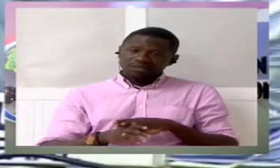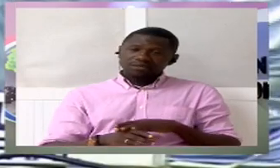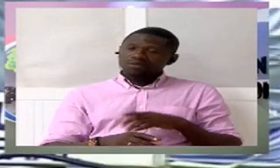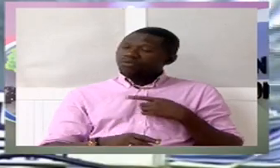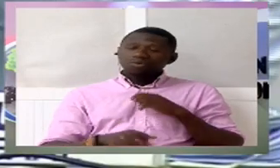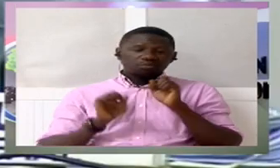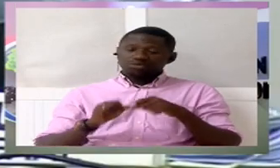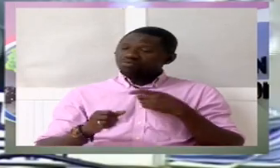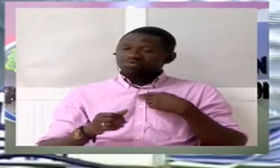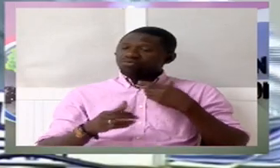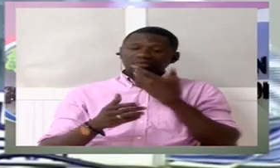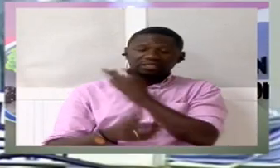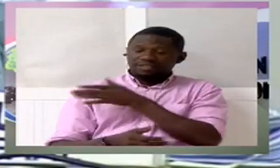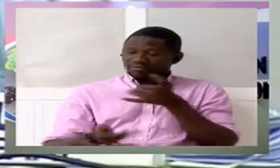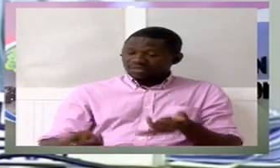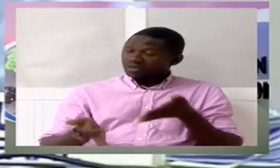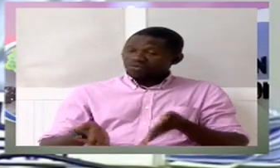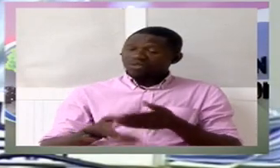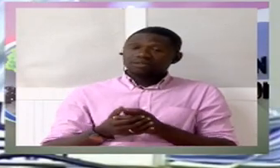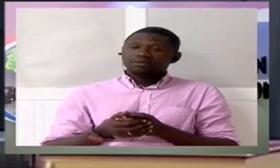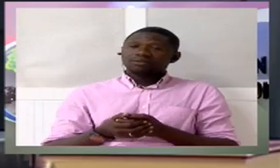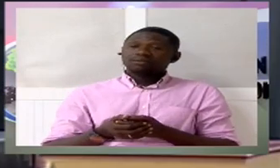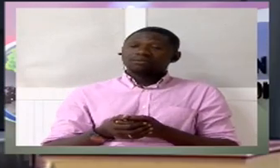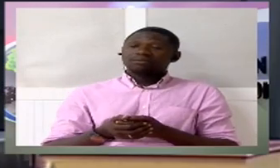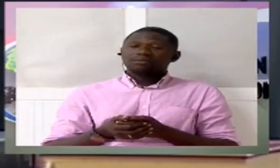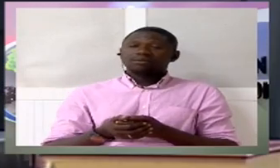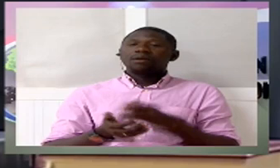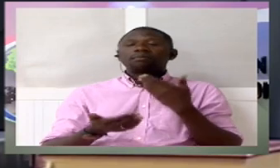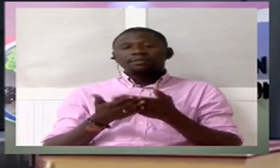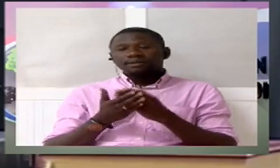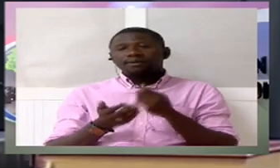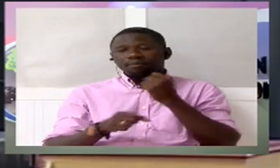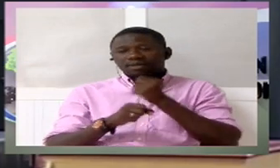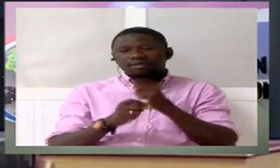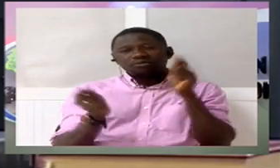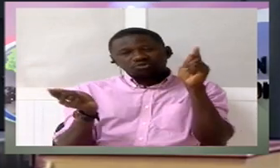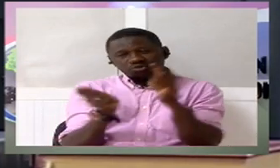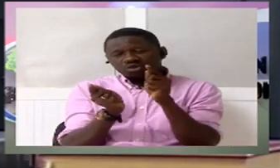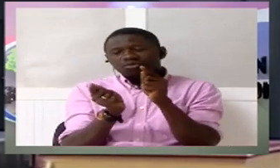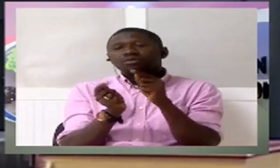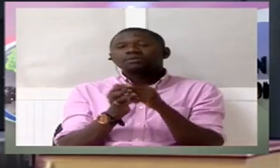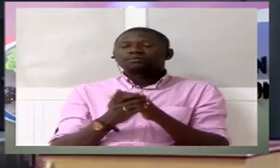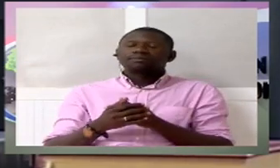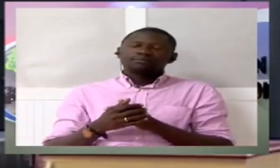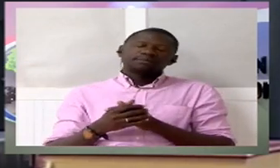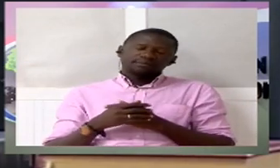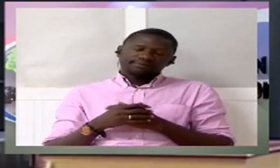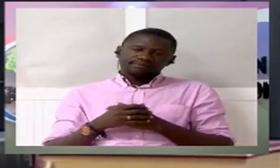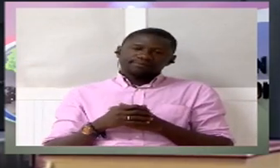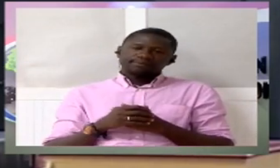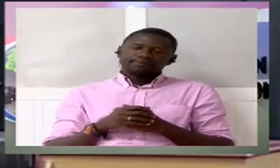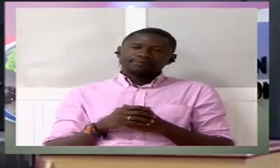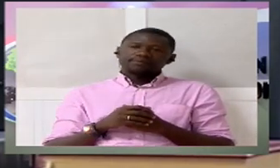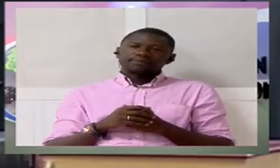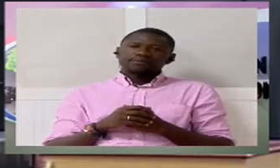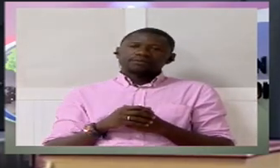it briefly. Isa suti andino kumala suti andino kumala suti andino. That is what I will do. I'll summarize it.